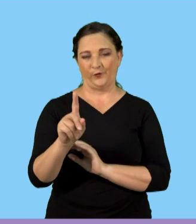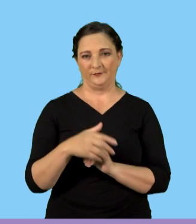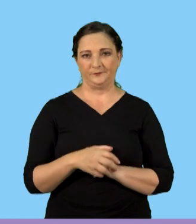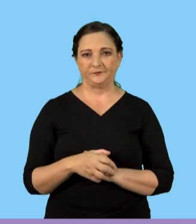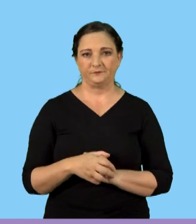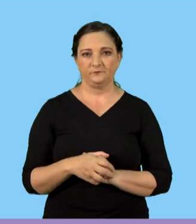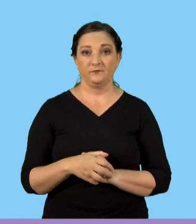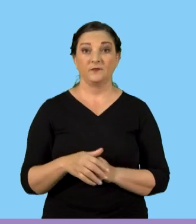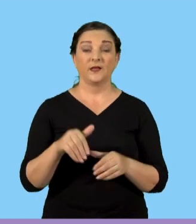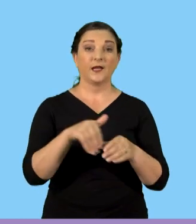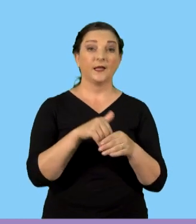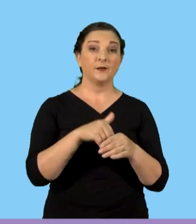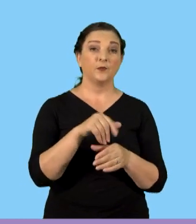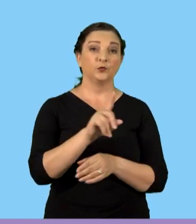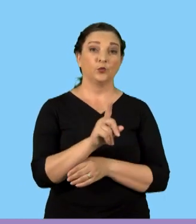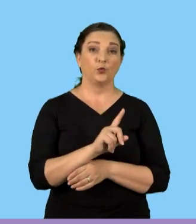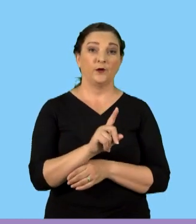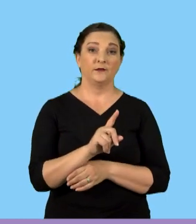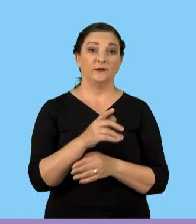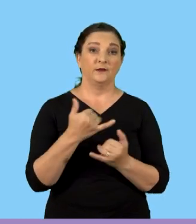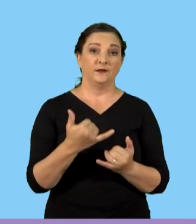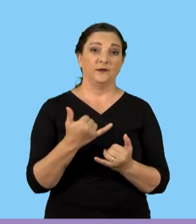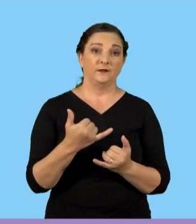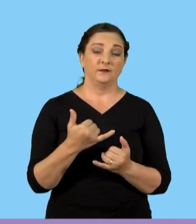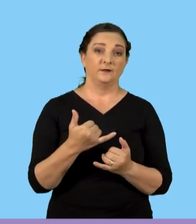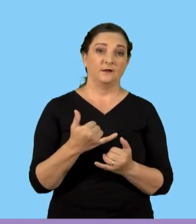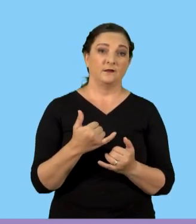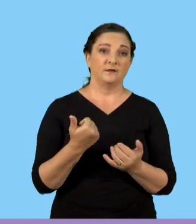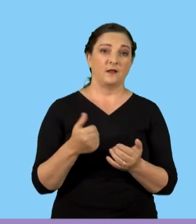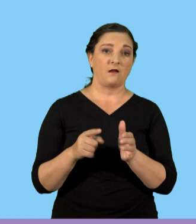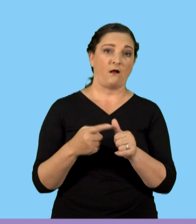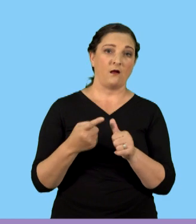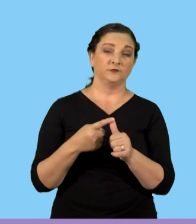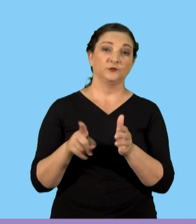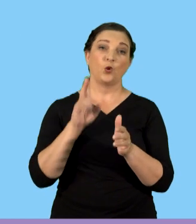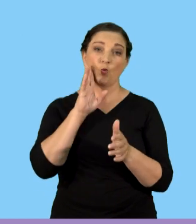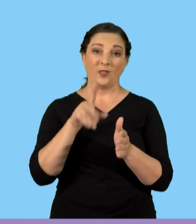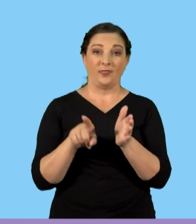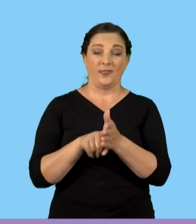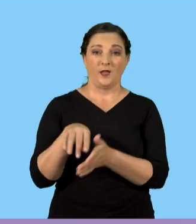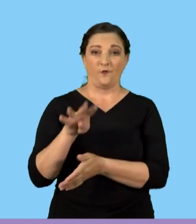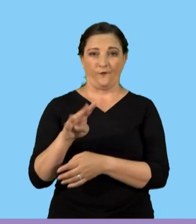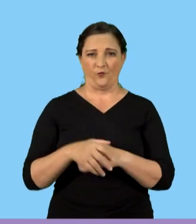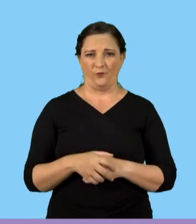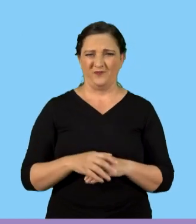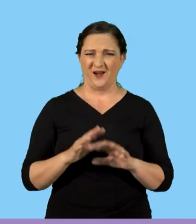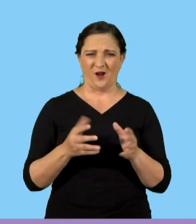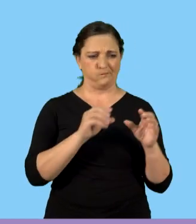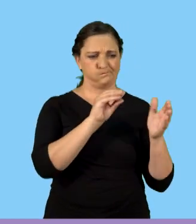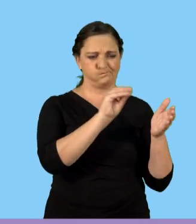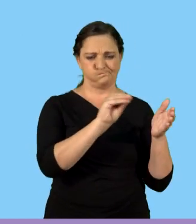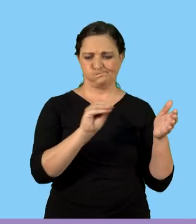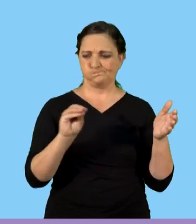1, and that last input value there is going to give us an output value of negative 4. Now, how do we